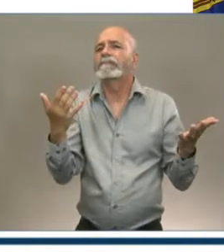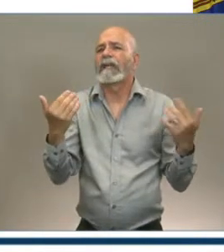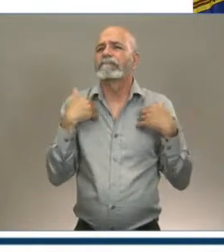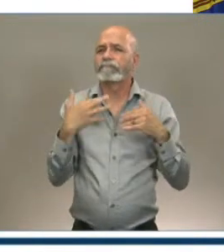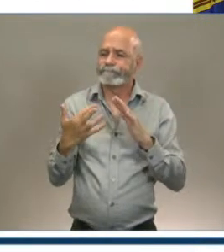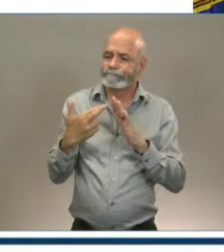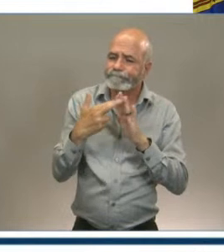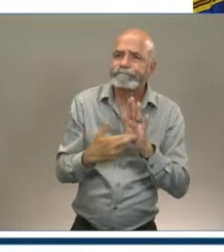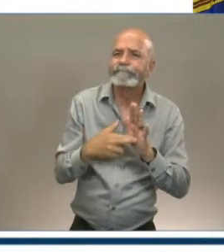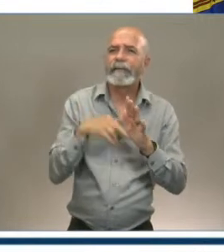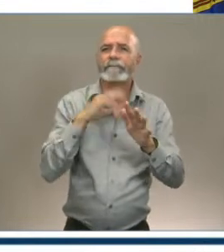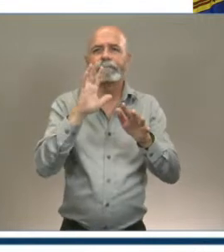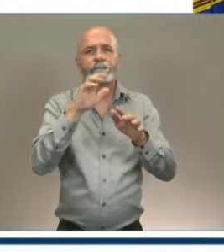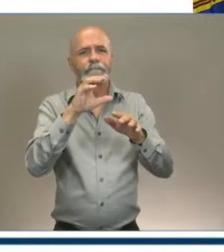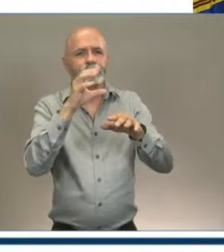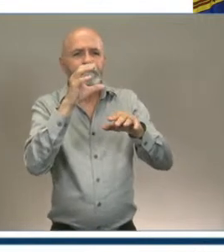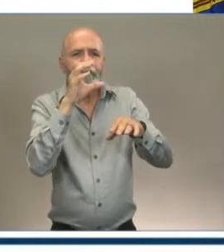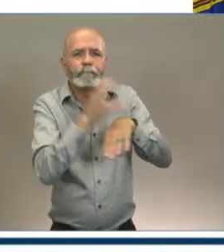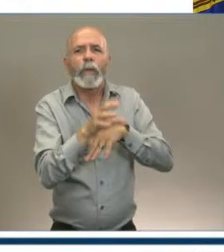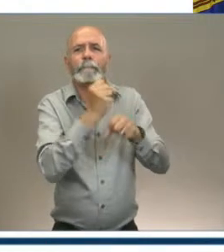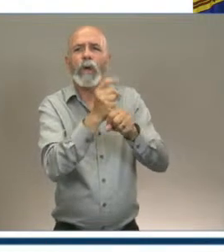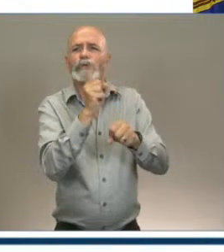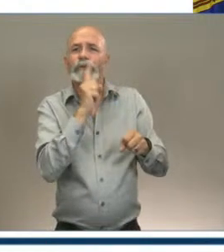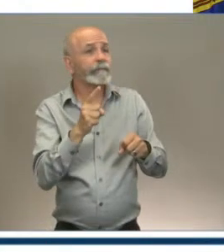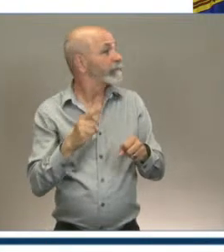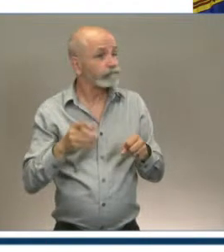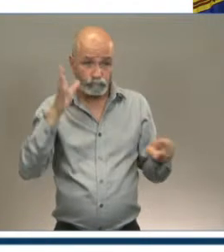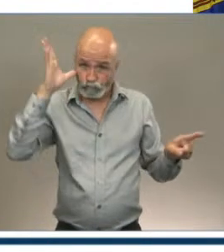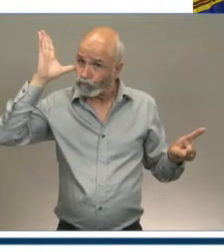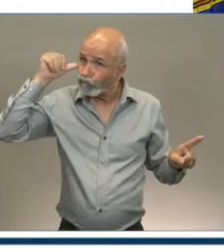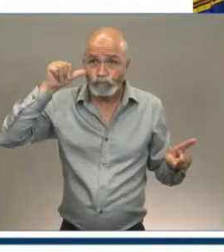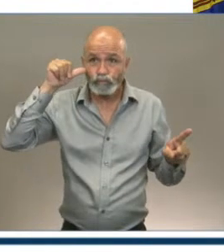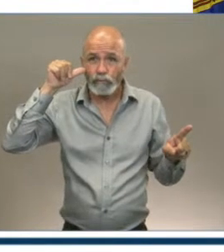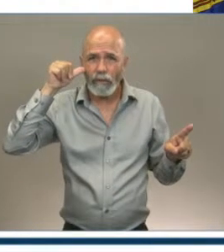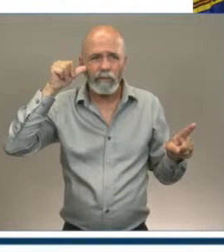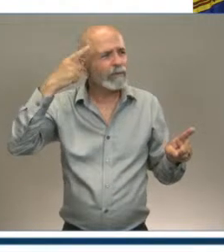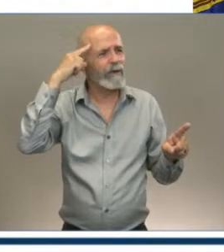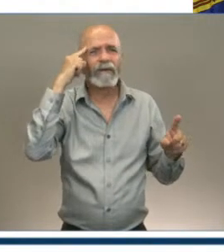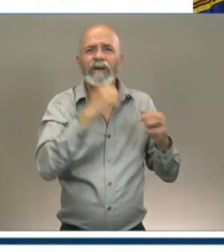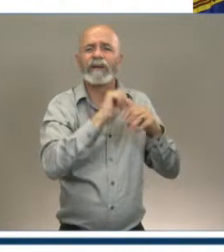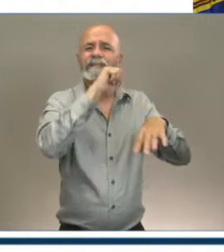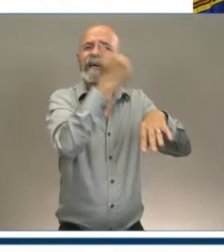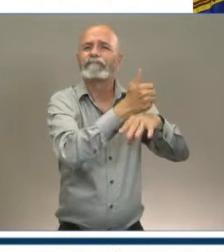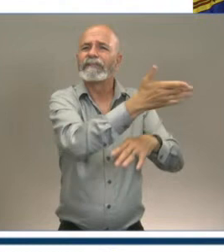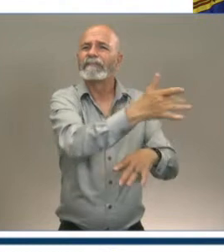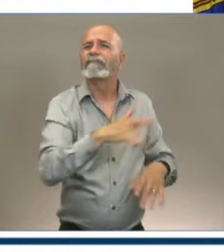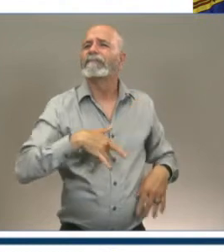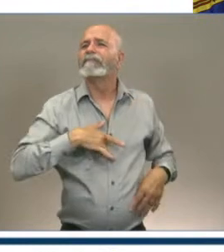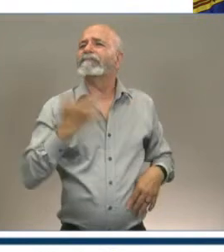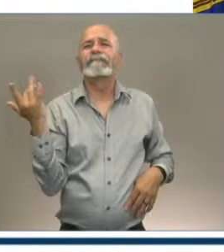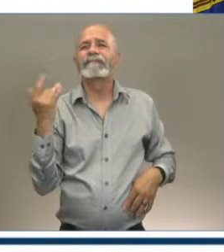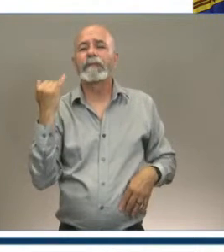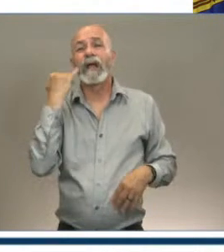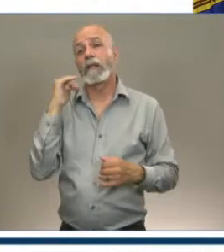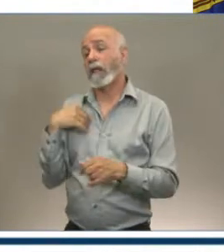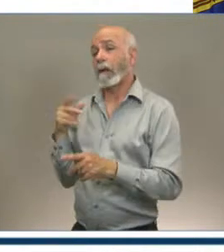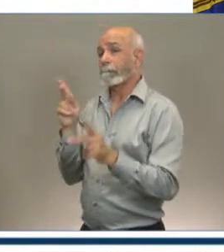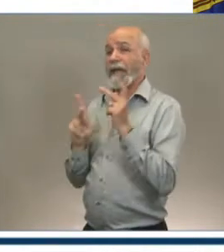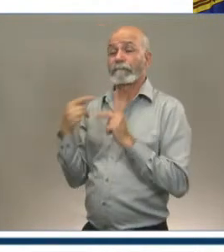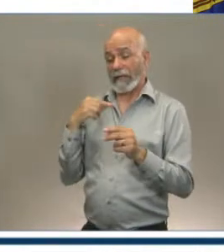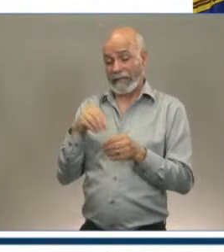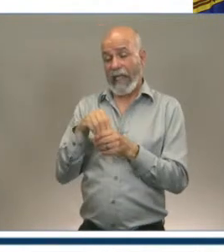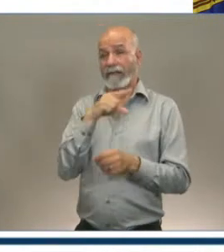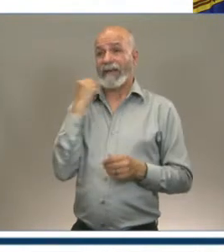just sort of as a follow-up to that, what's the harm if people go straight from Halifax to their cottage in the valley